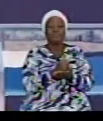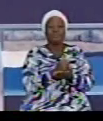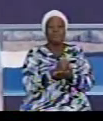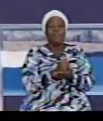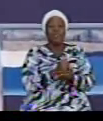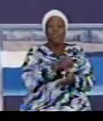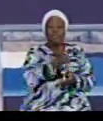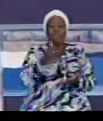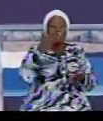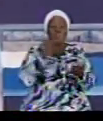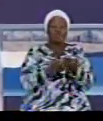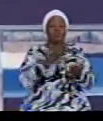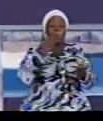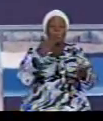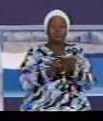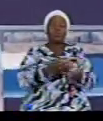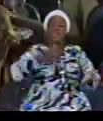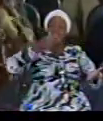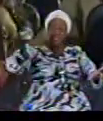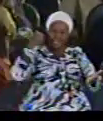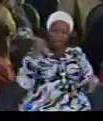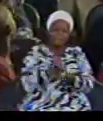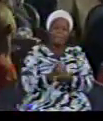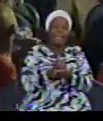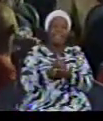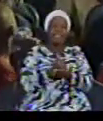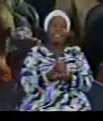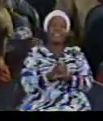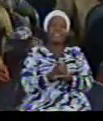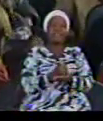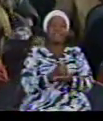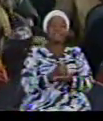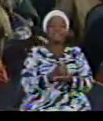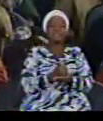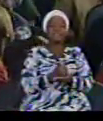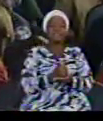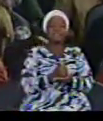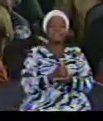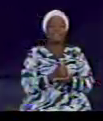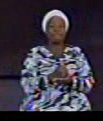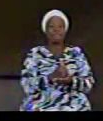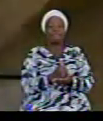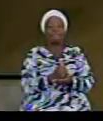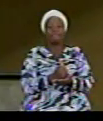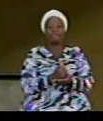A good, good amen.